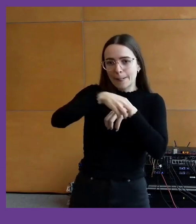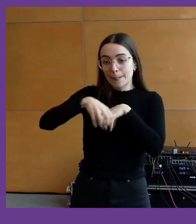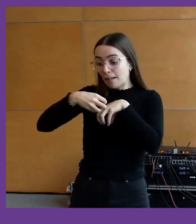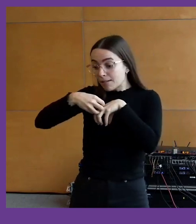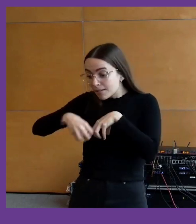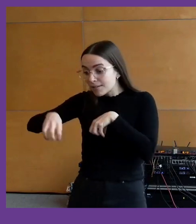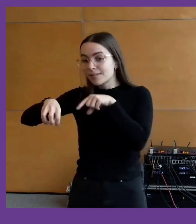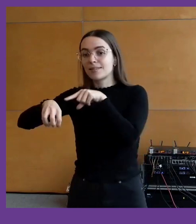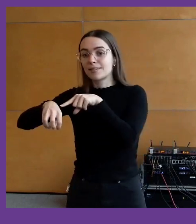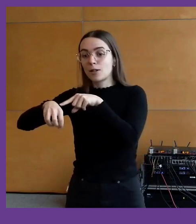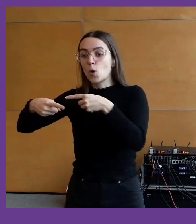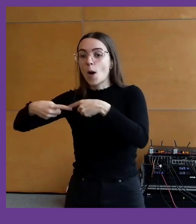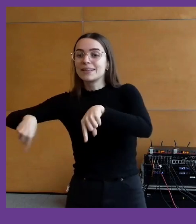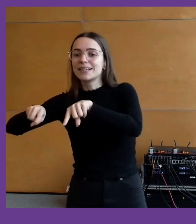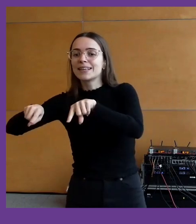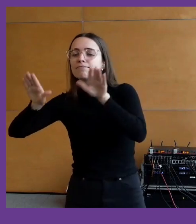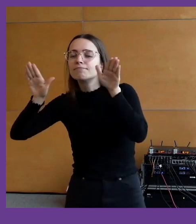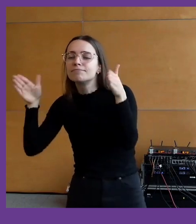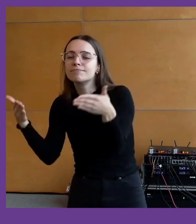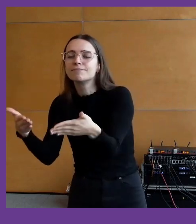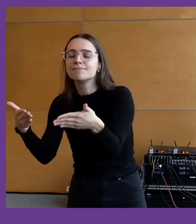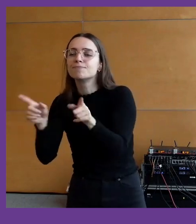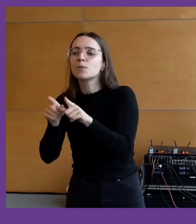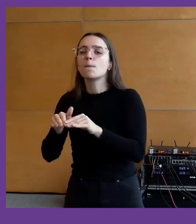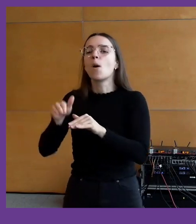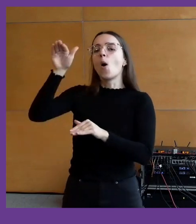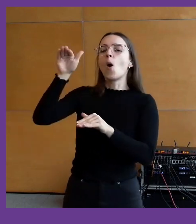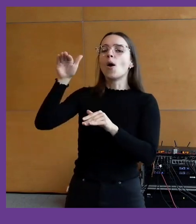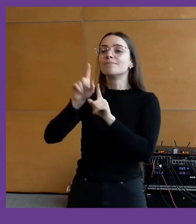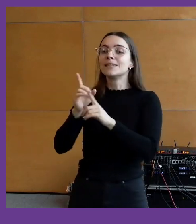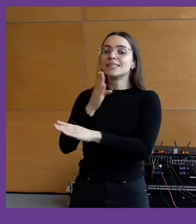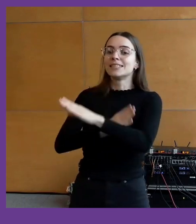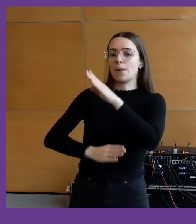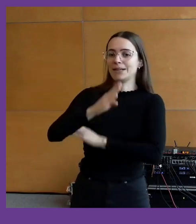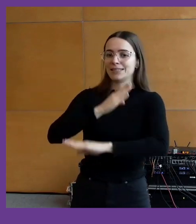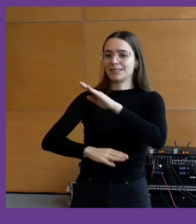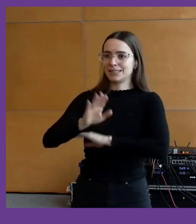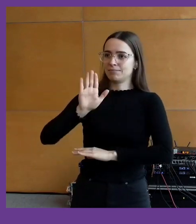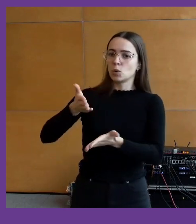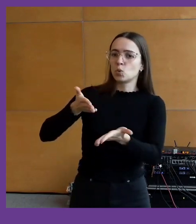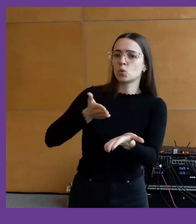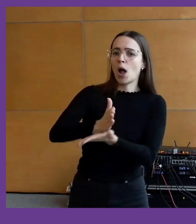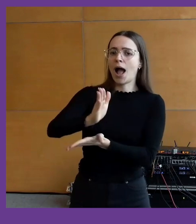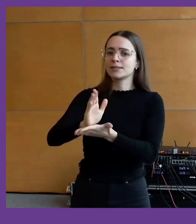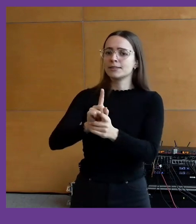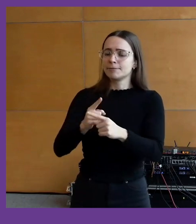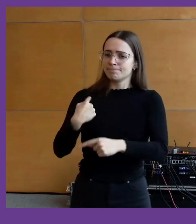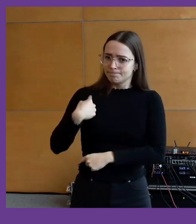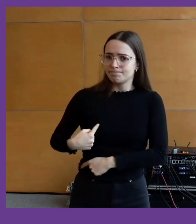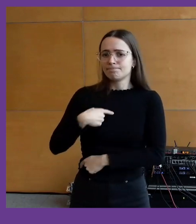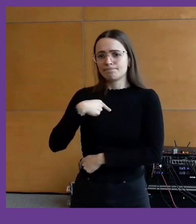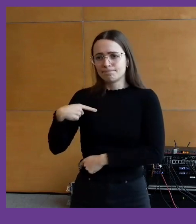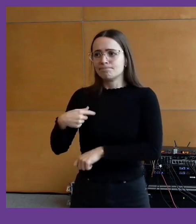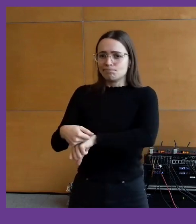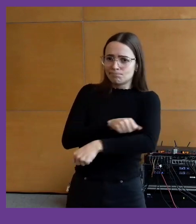is really committed to ensure the rights of persons with disabilities. We are working now on the second phase of our strategy,